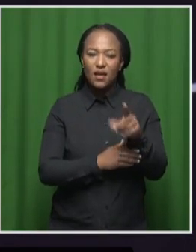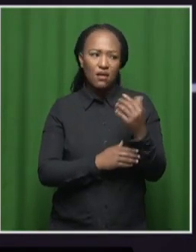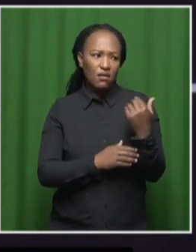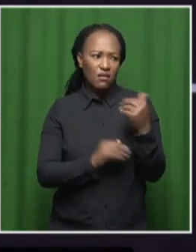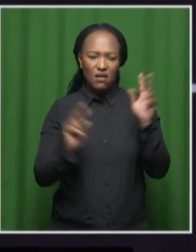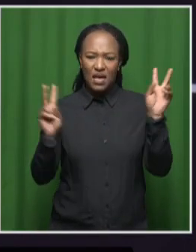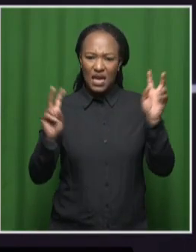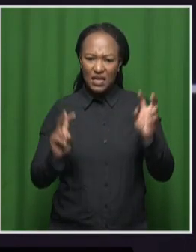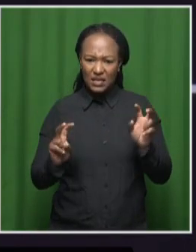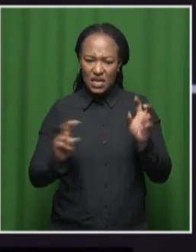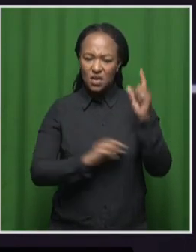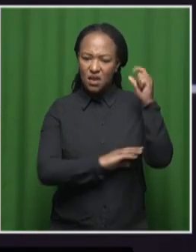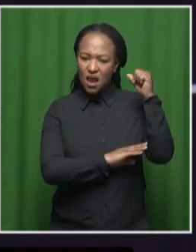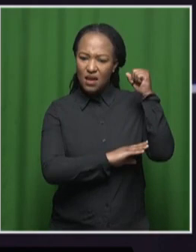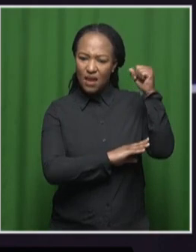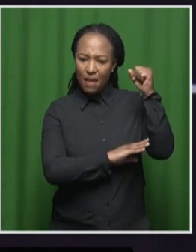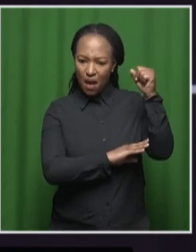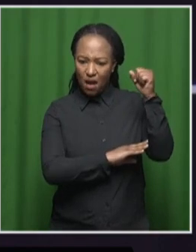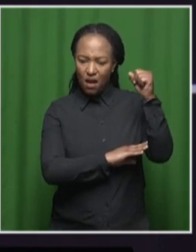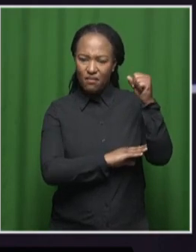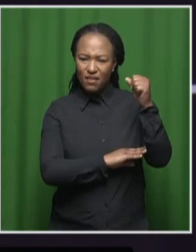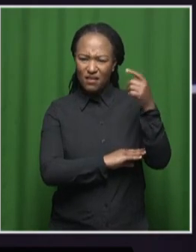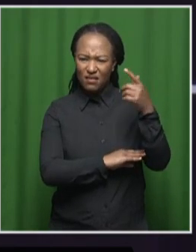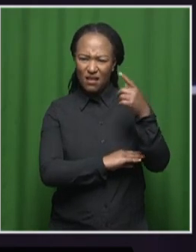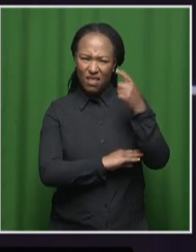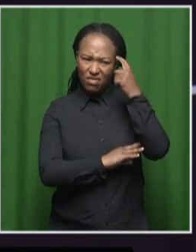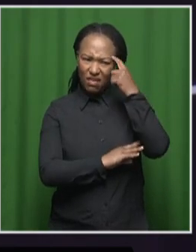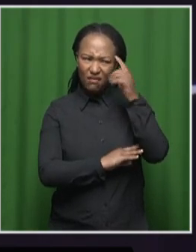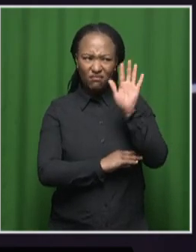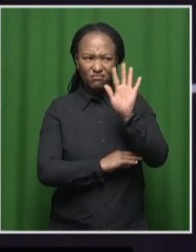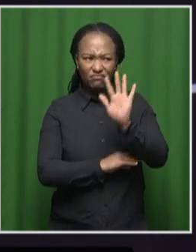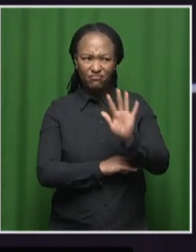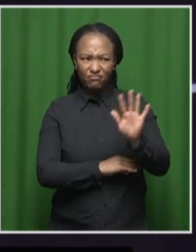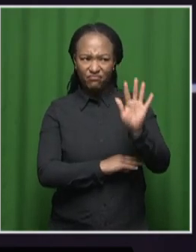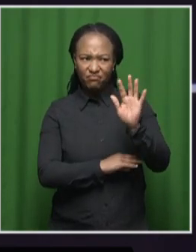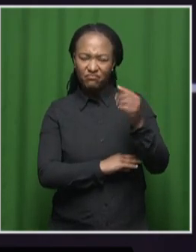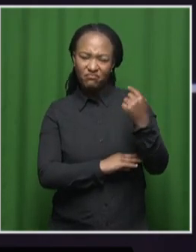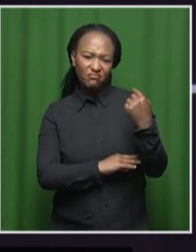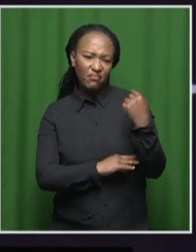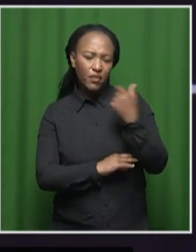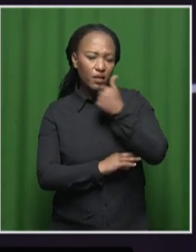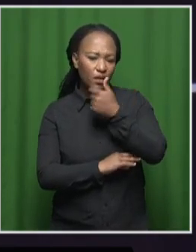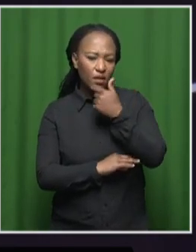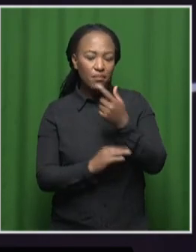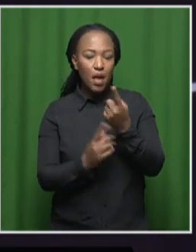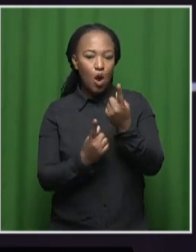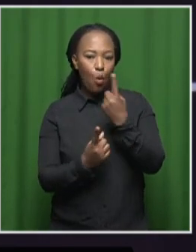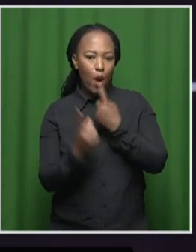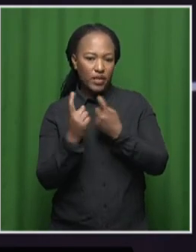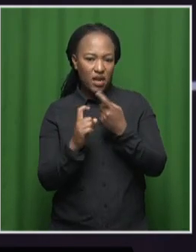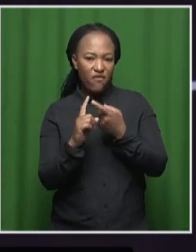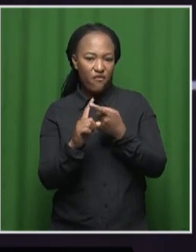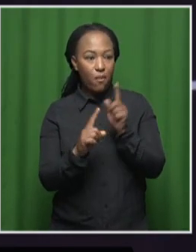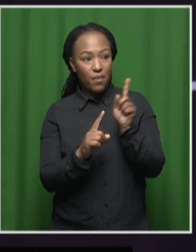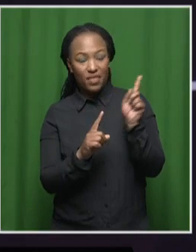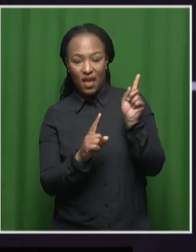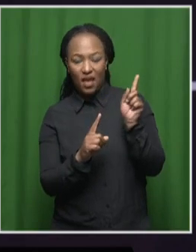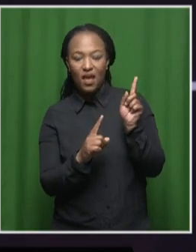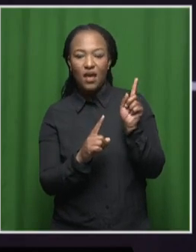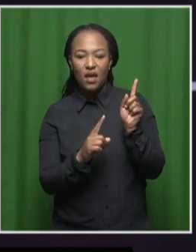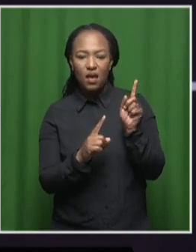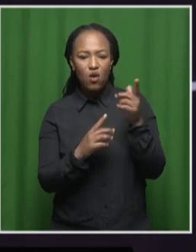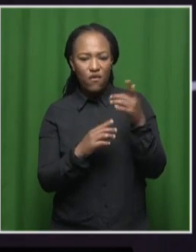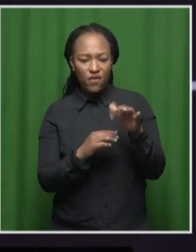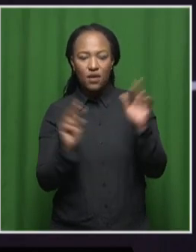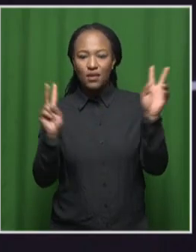hosted, I believe, sometime, and I'm sure the questions are going to be flowing from there to say you had